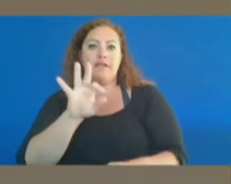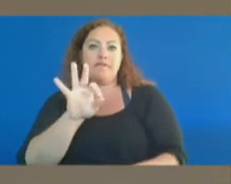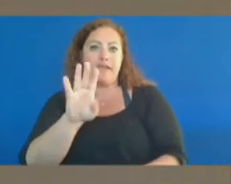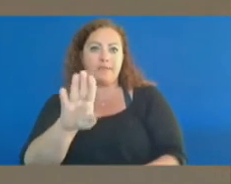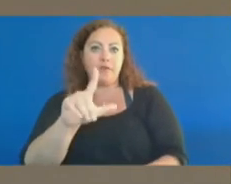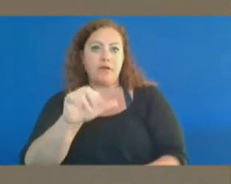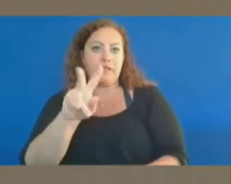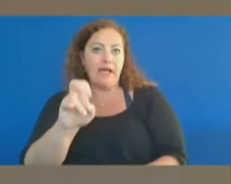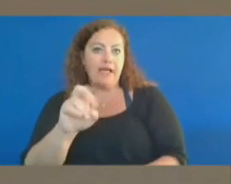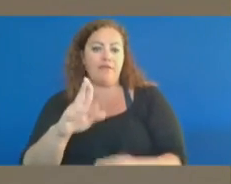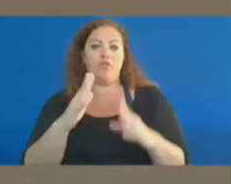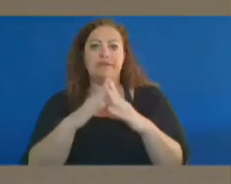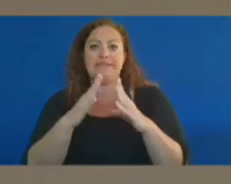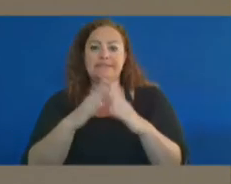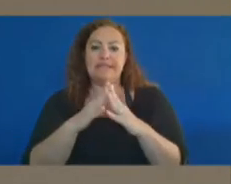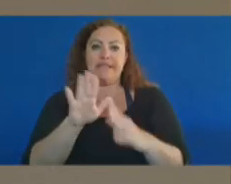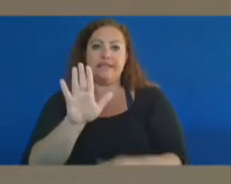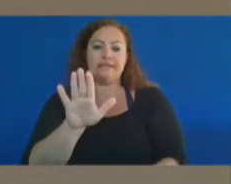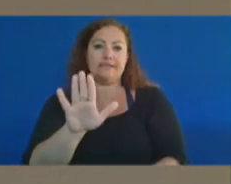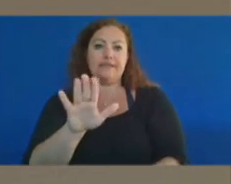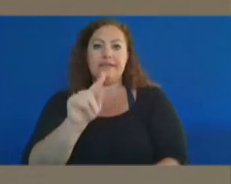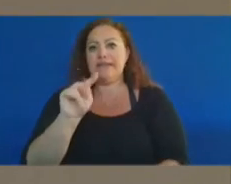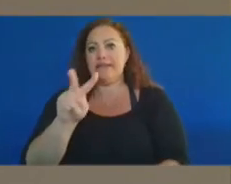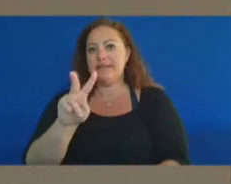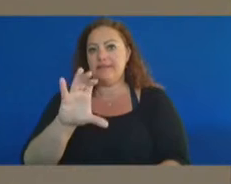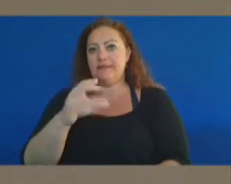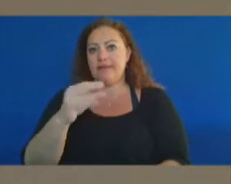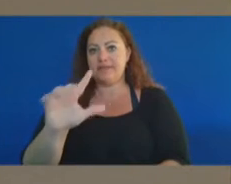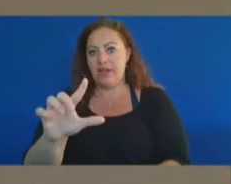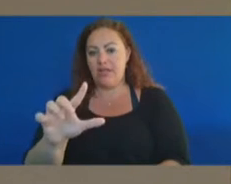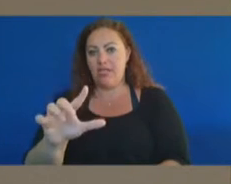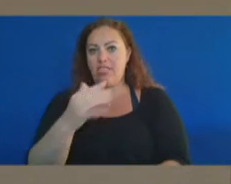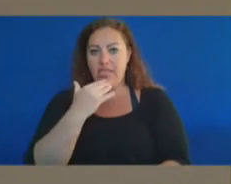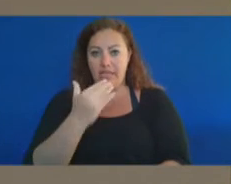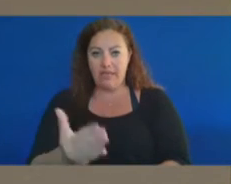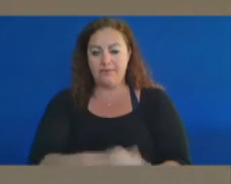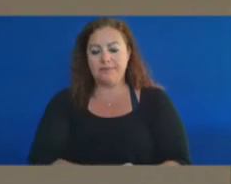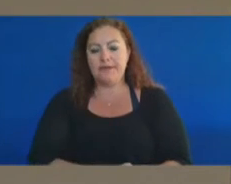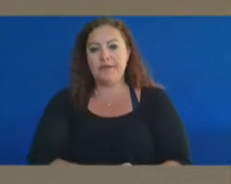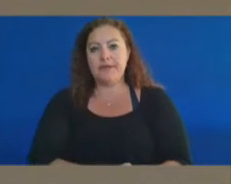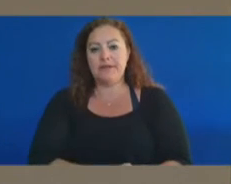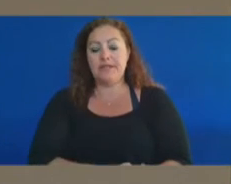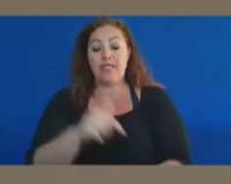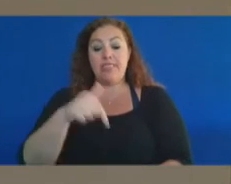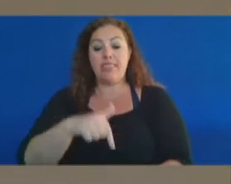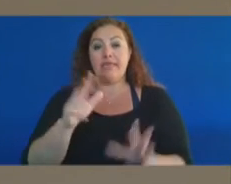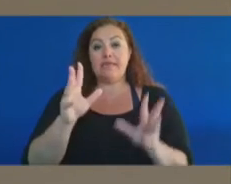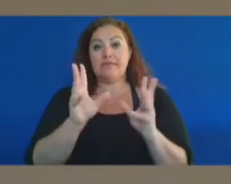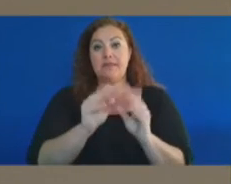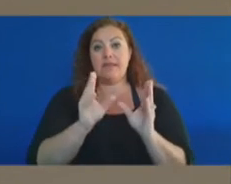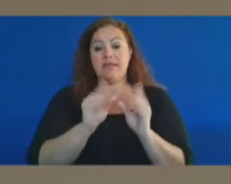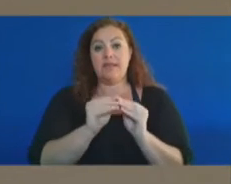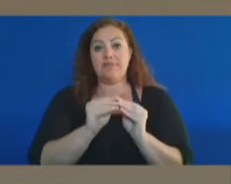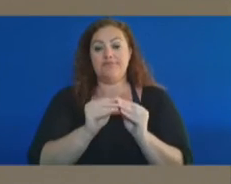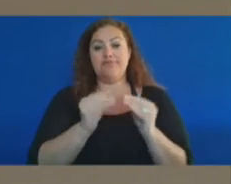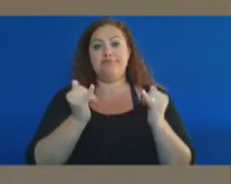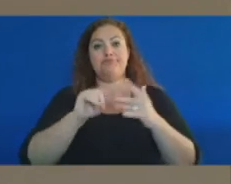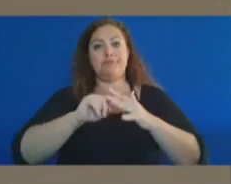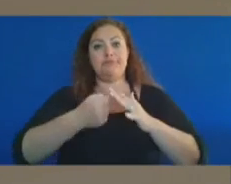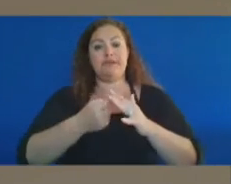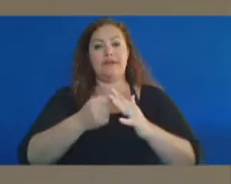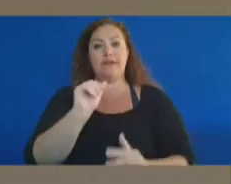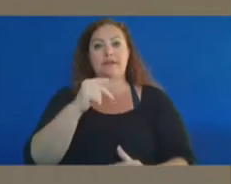the city's um C TV channel um we call this meeting to order it is our April 17th